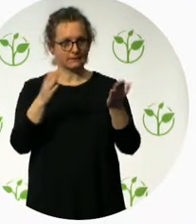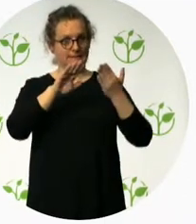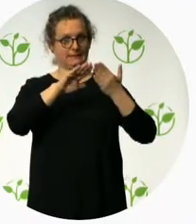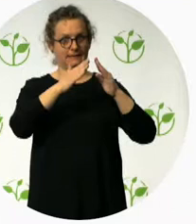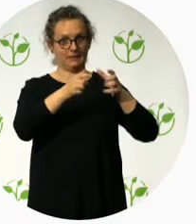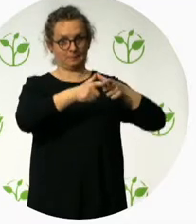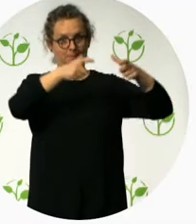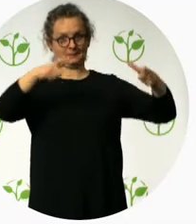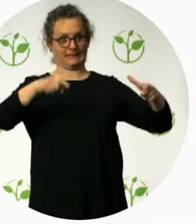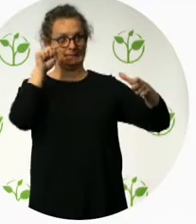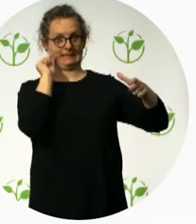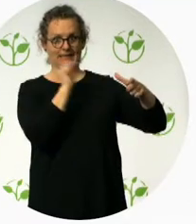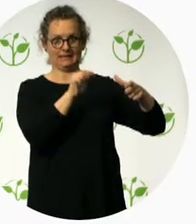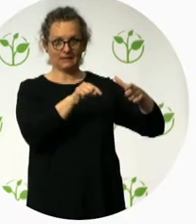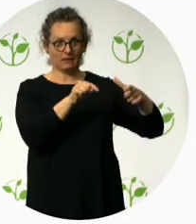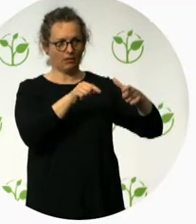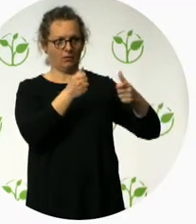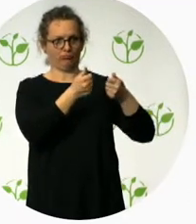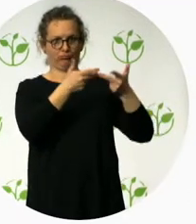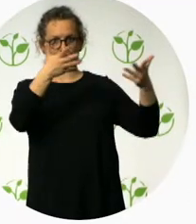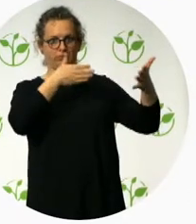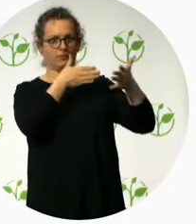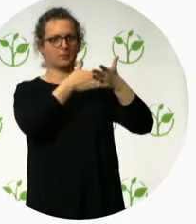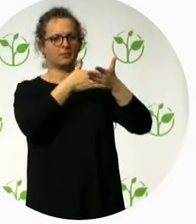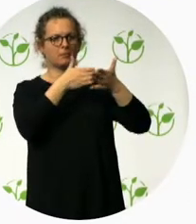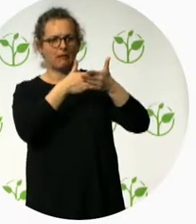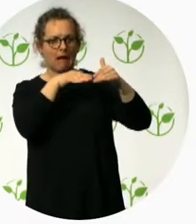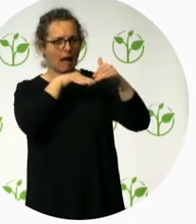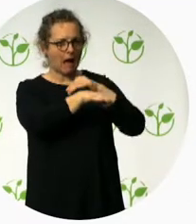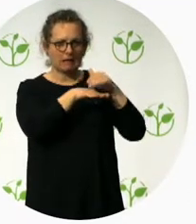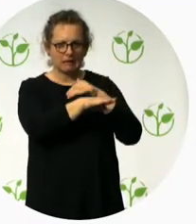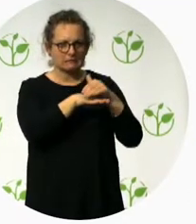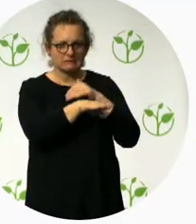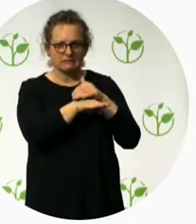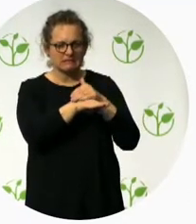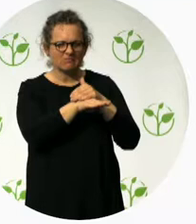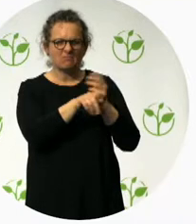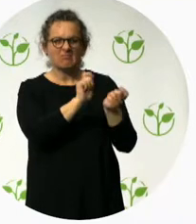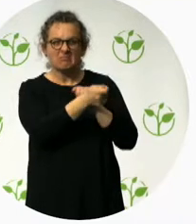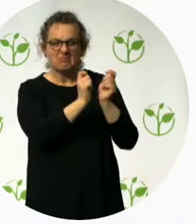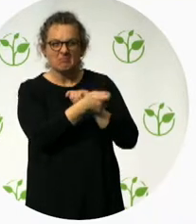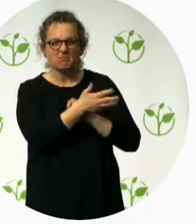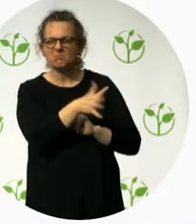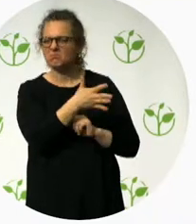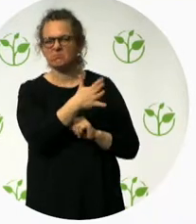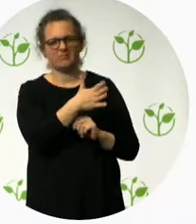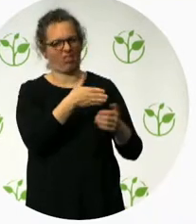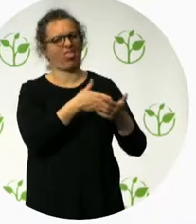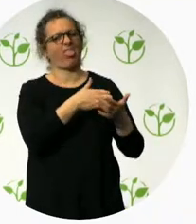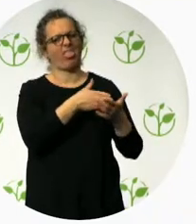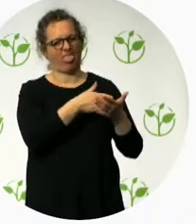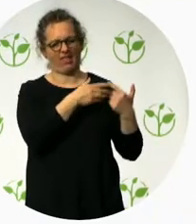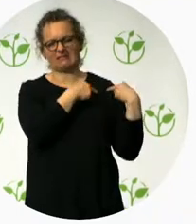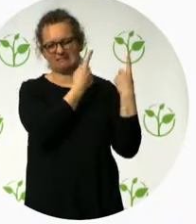access as one of the priorities. So religious places of worship was given priority, because in Sri